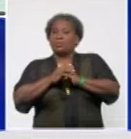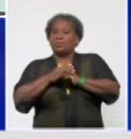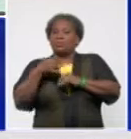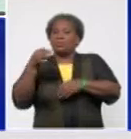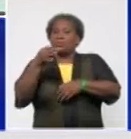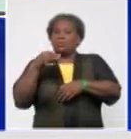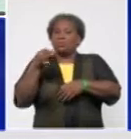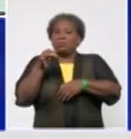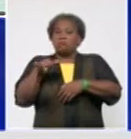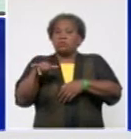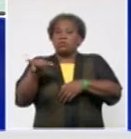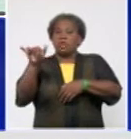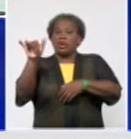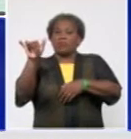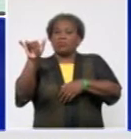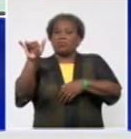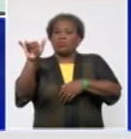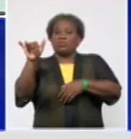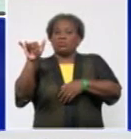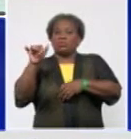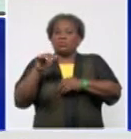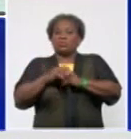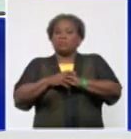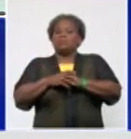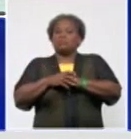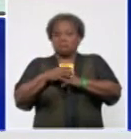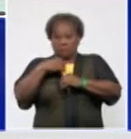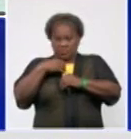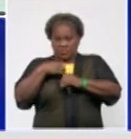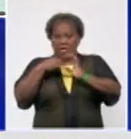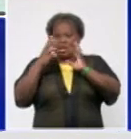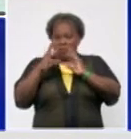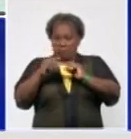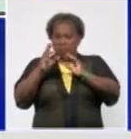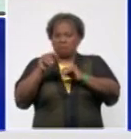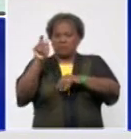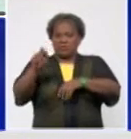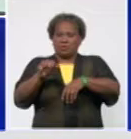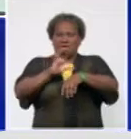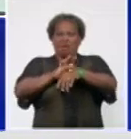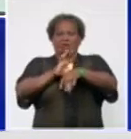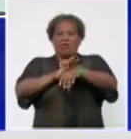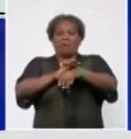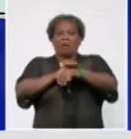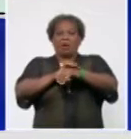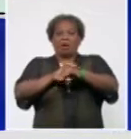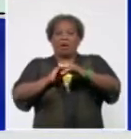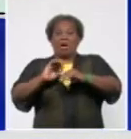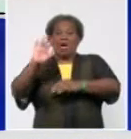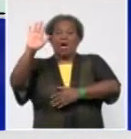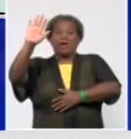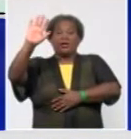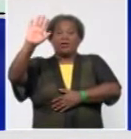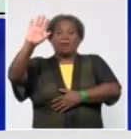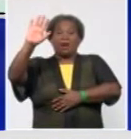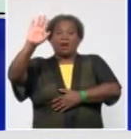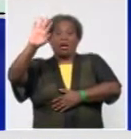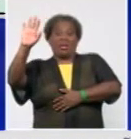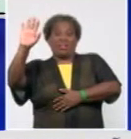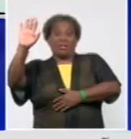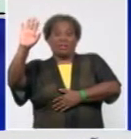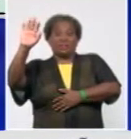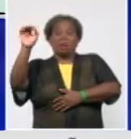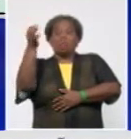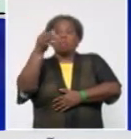cluster. In the upper right is Regla with some other events of local transmission. The main objective is